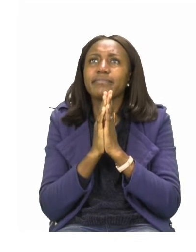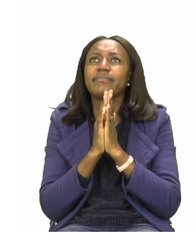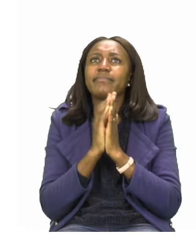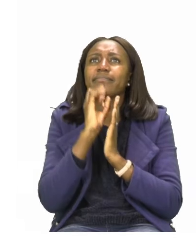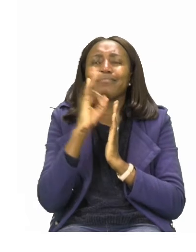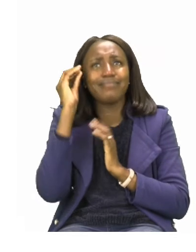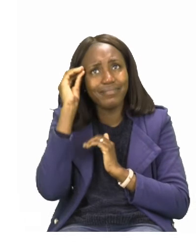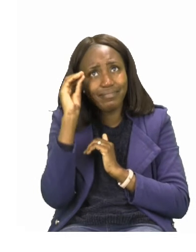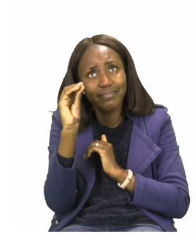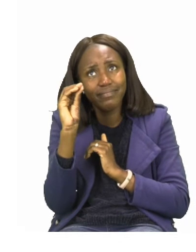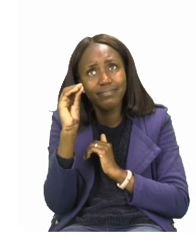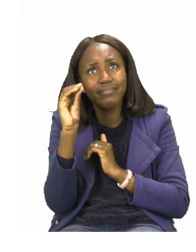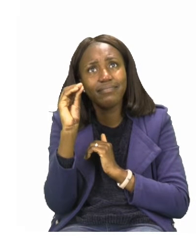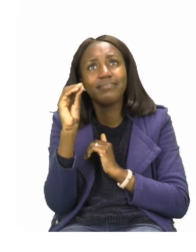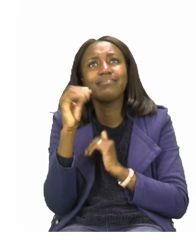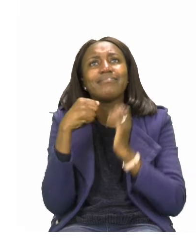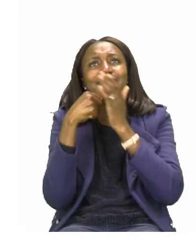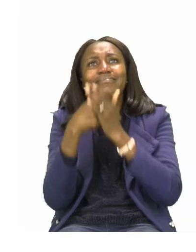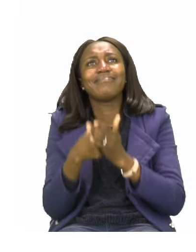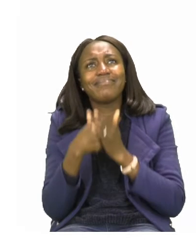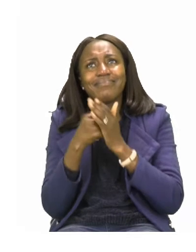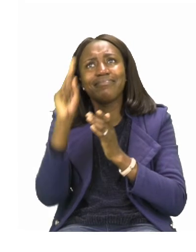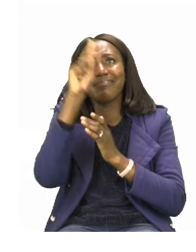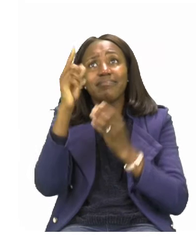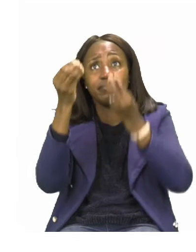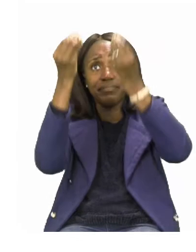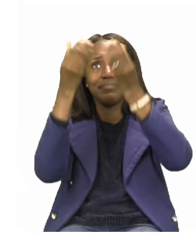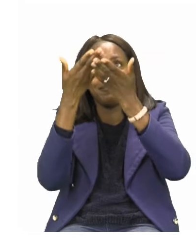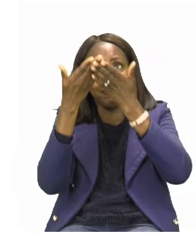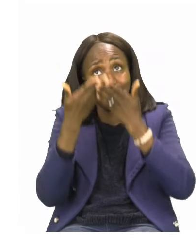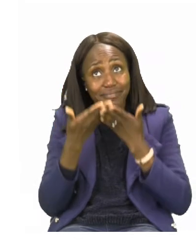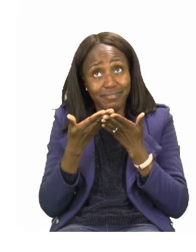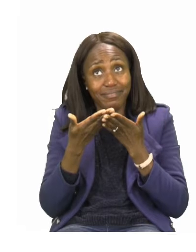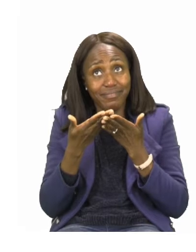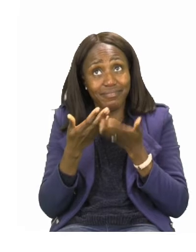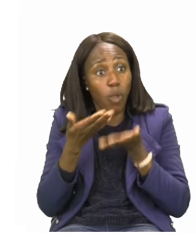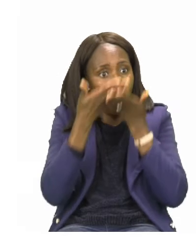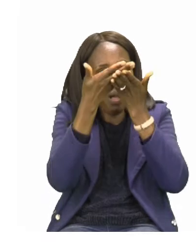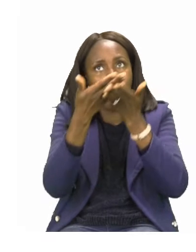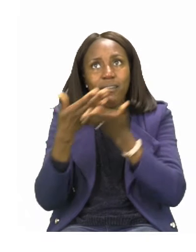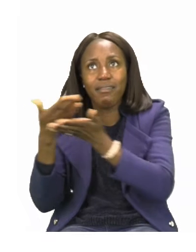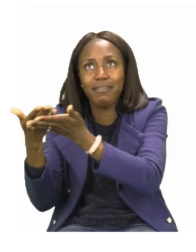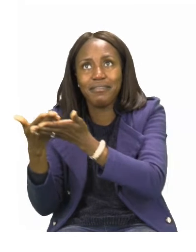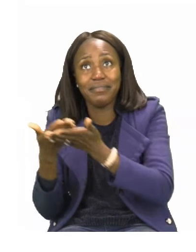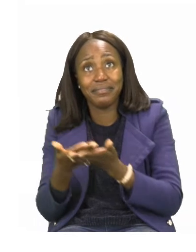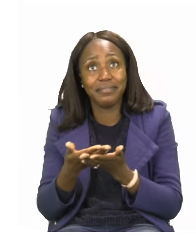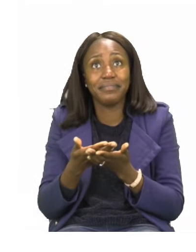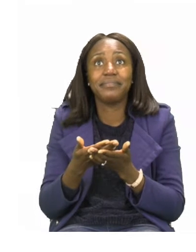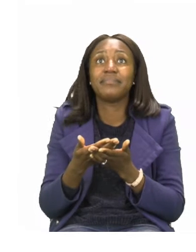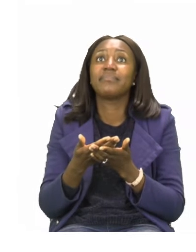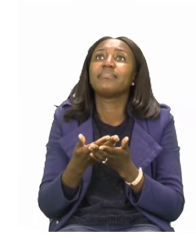not sure, you try and ask an adult to help you find the correct answer. This way, you are